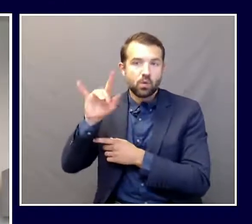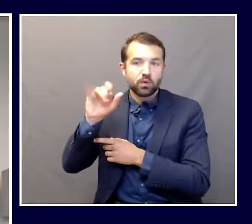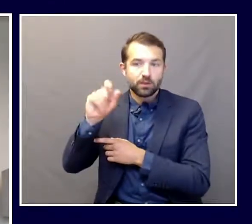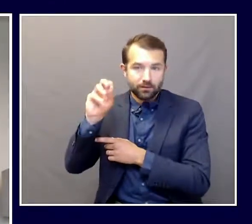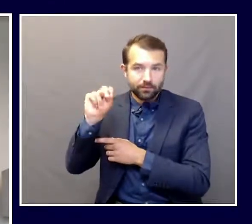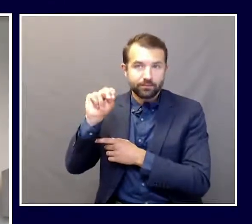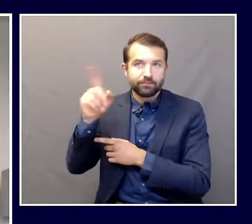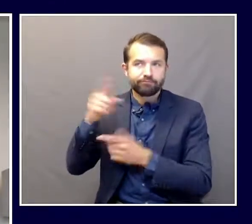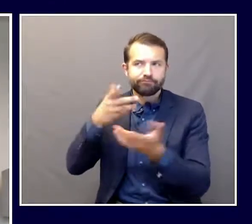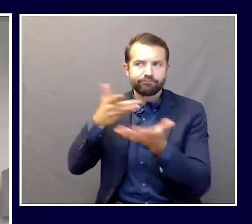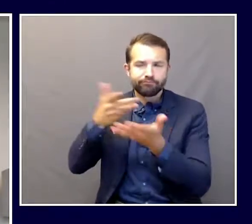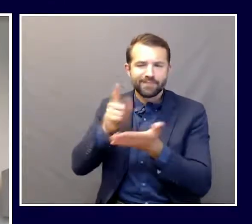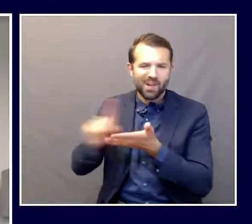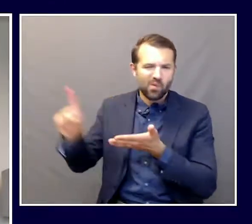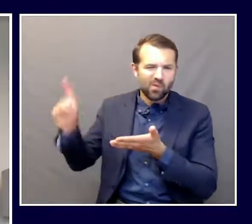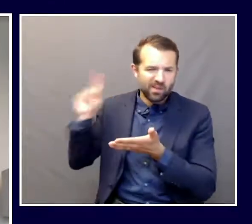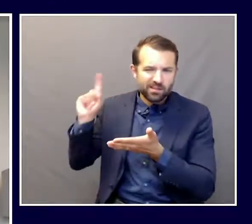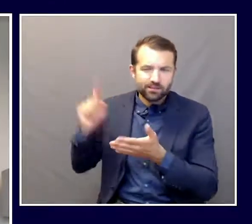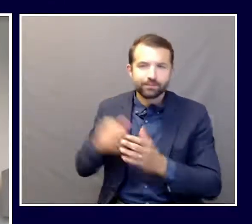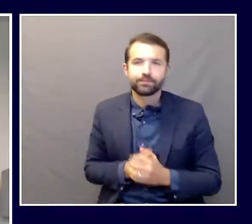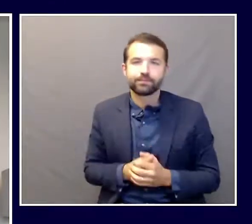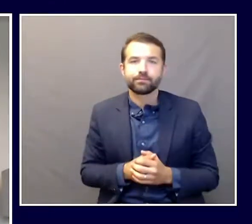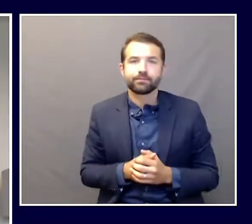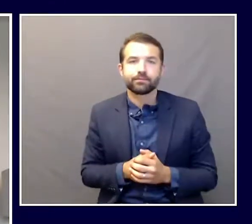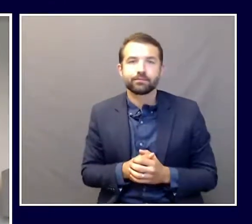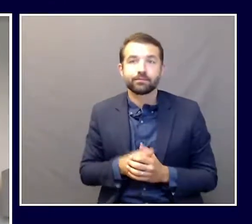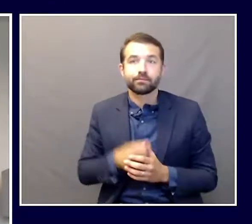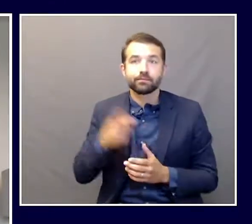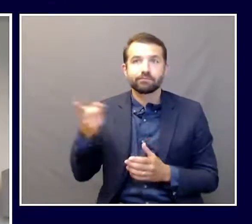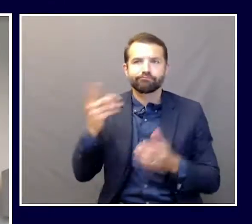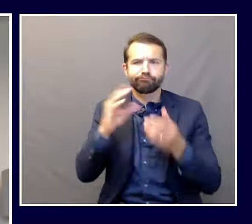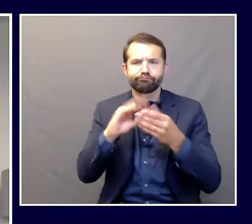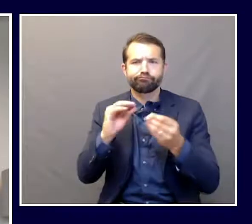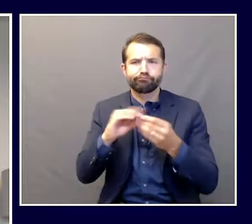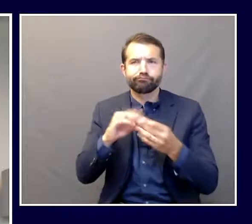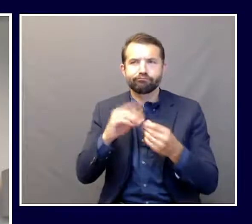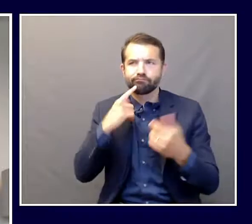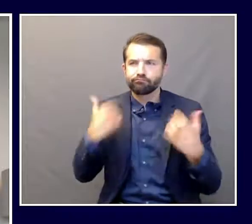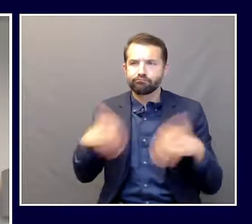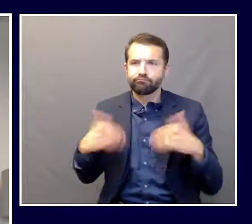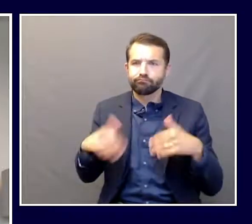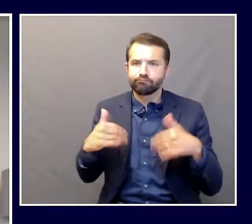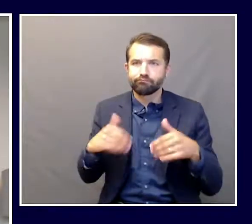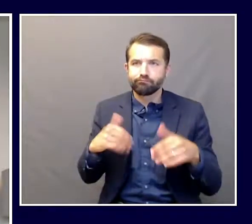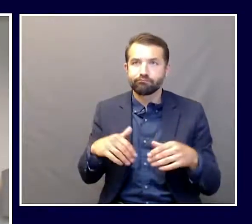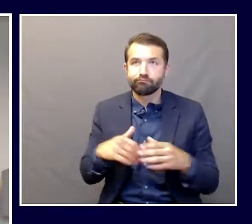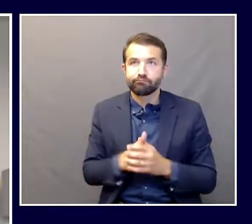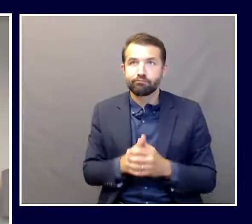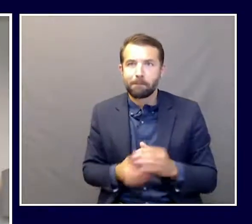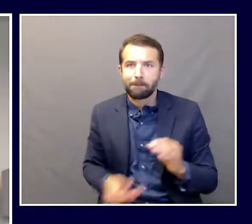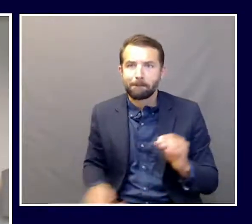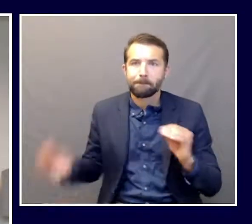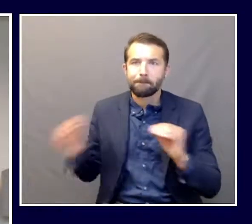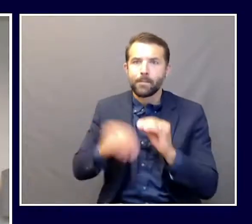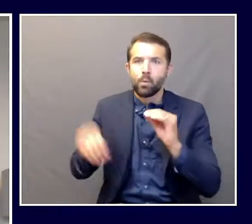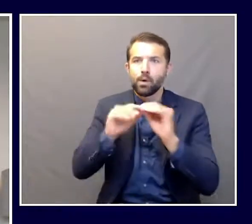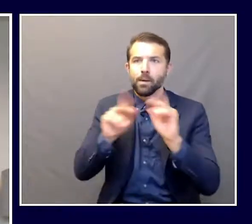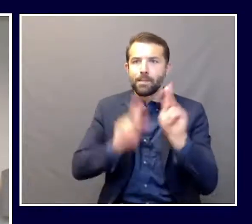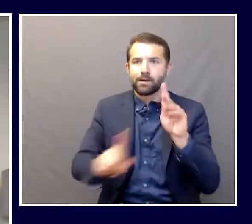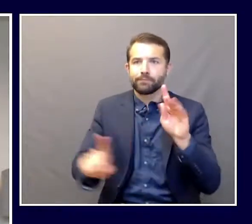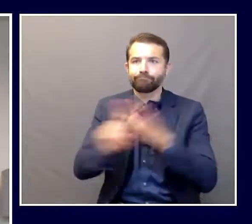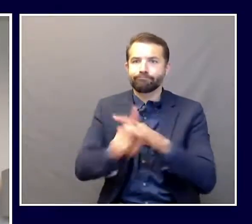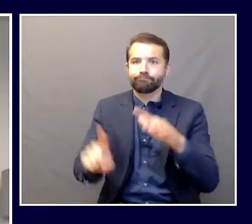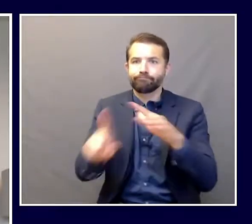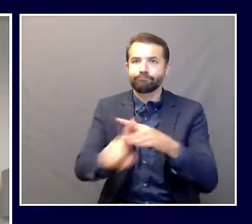in the emergency department, and they were seeing a large influx of patients with flu-like symptoms in December